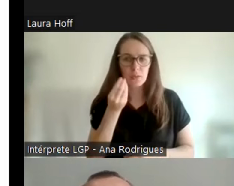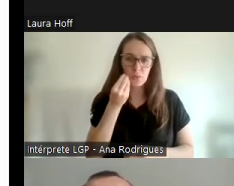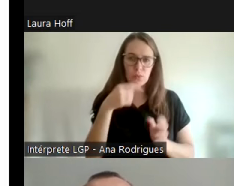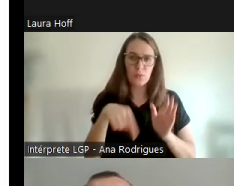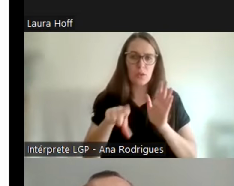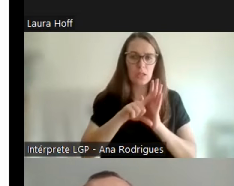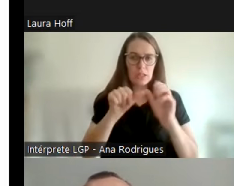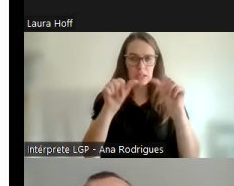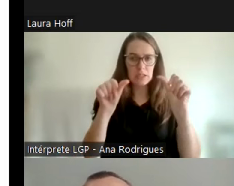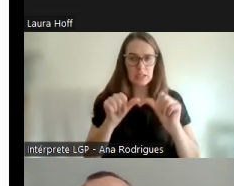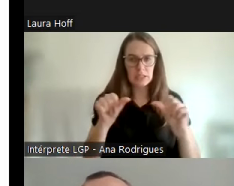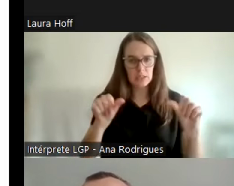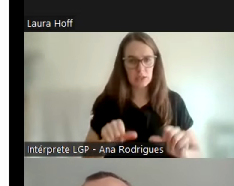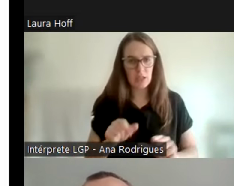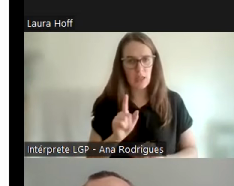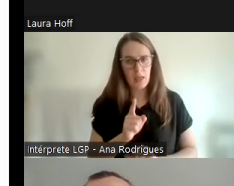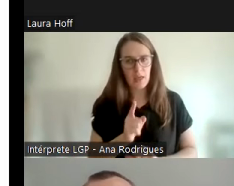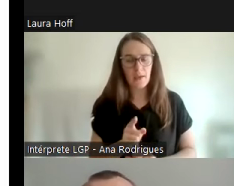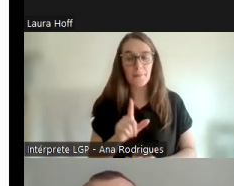to know, and the